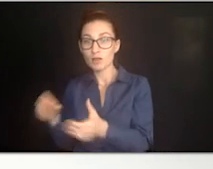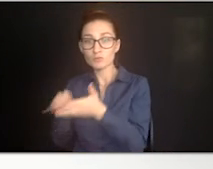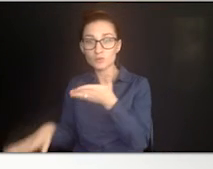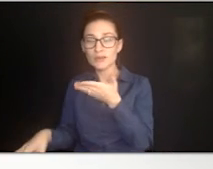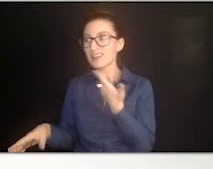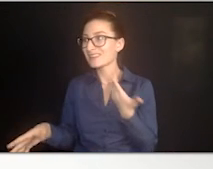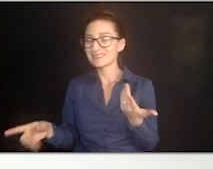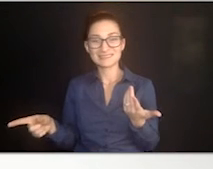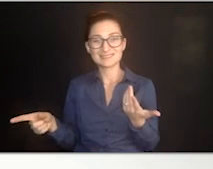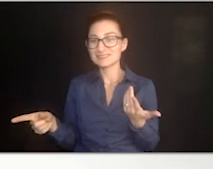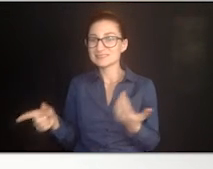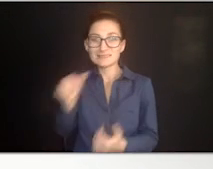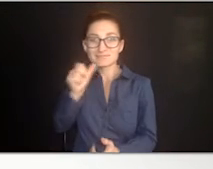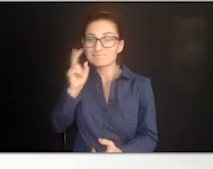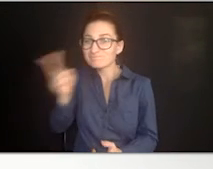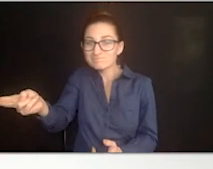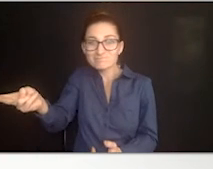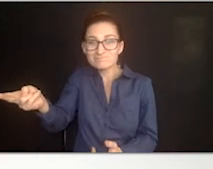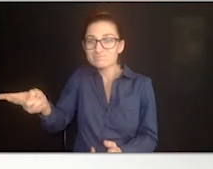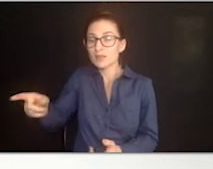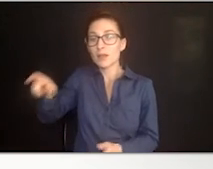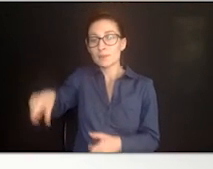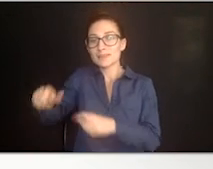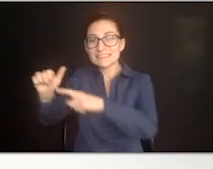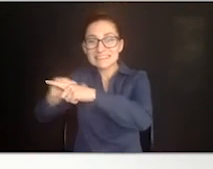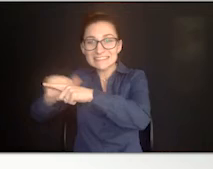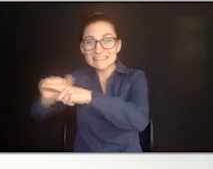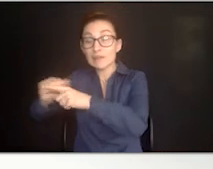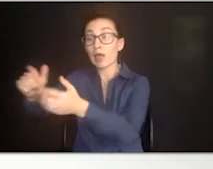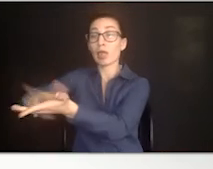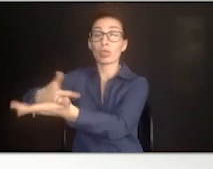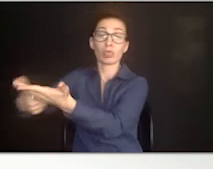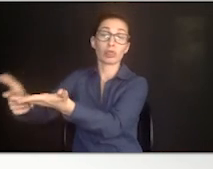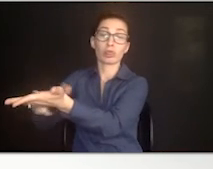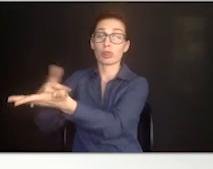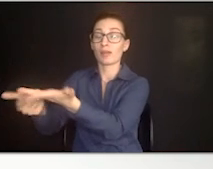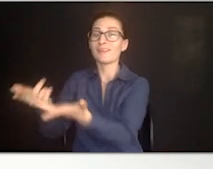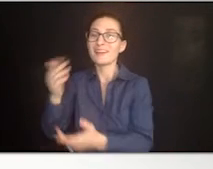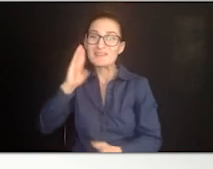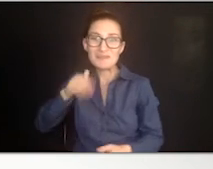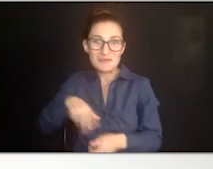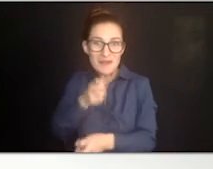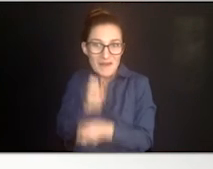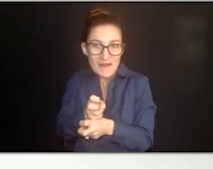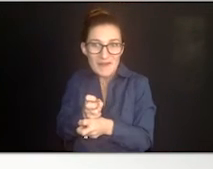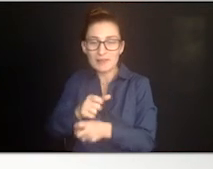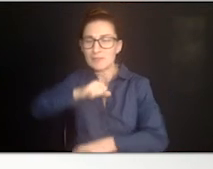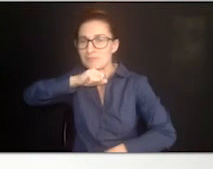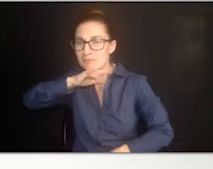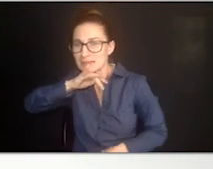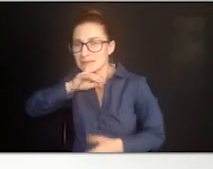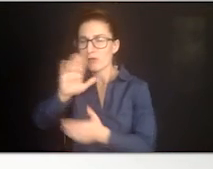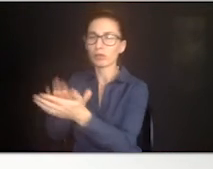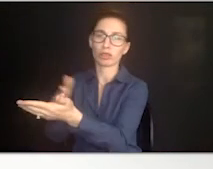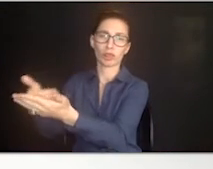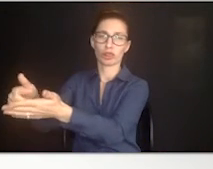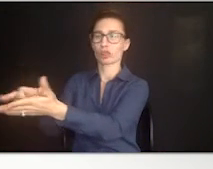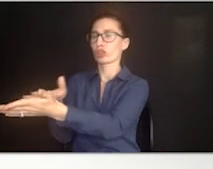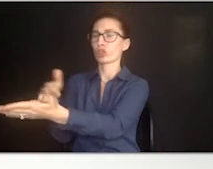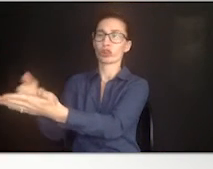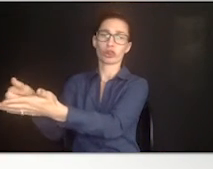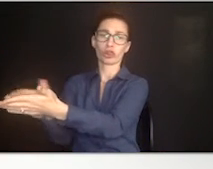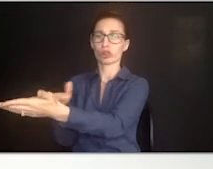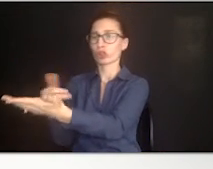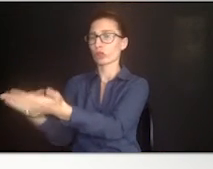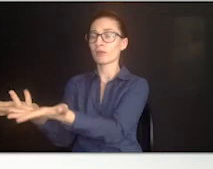many times as they've seen it done. So practice, practice, practice. I know it's hard, it's messy. The